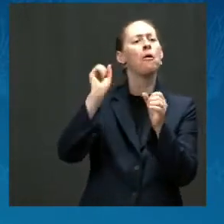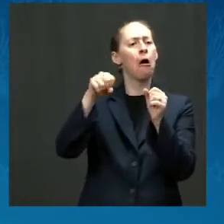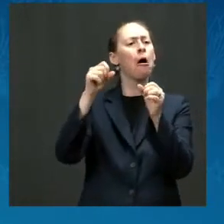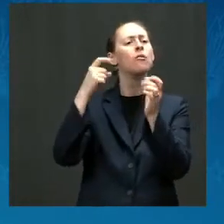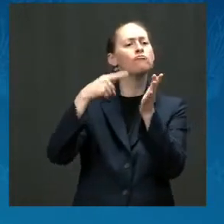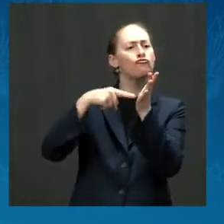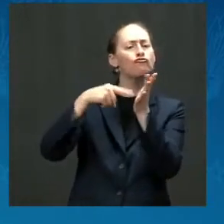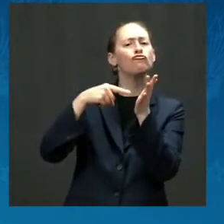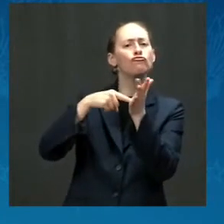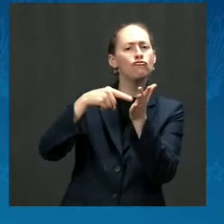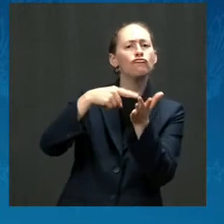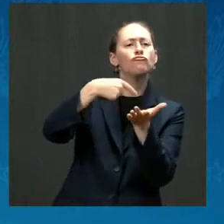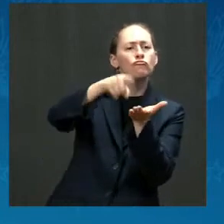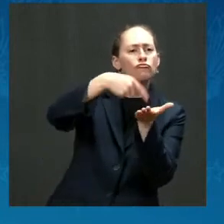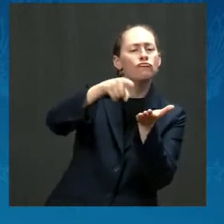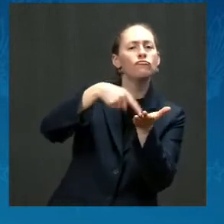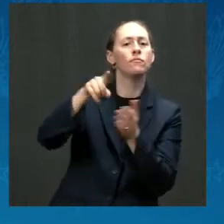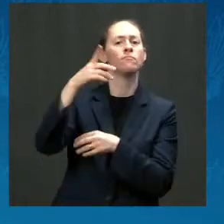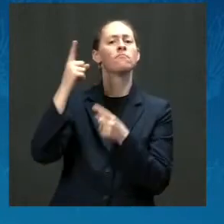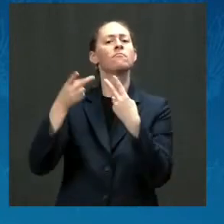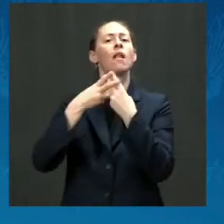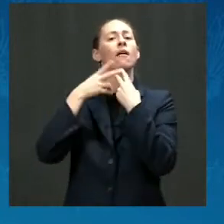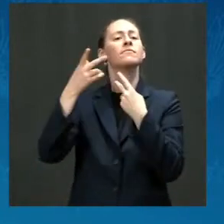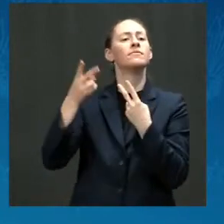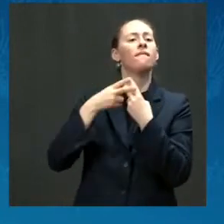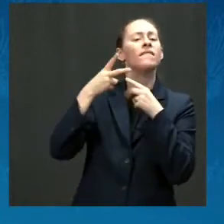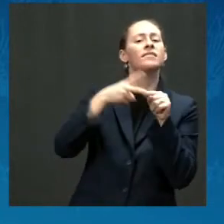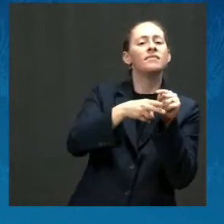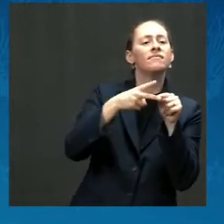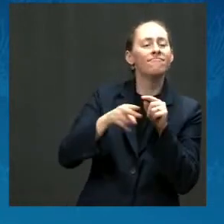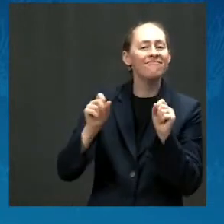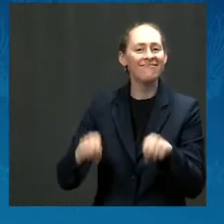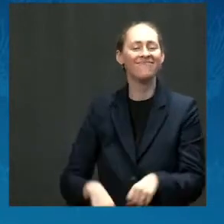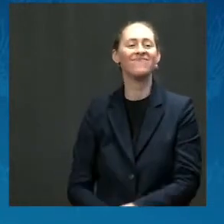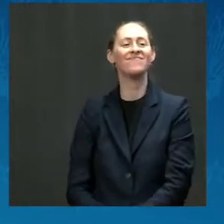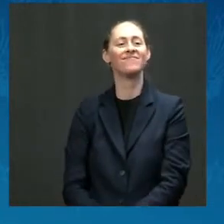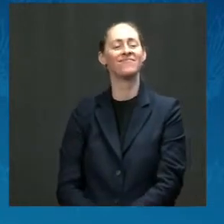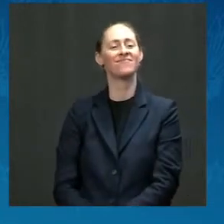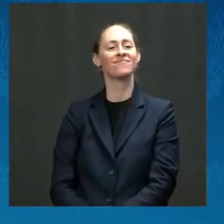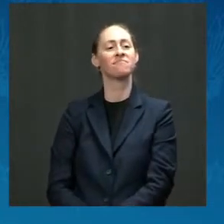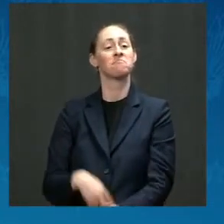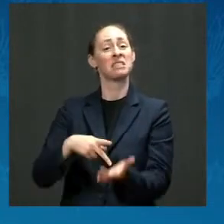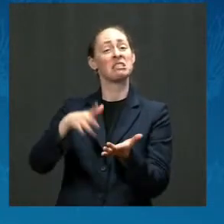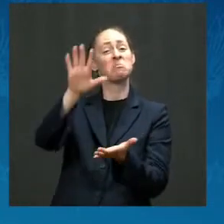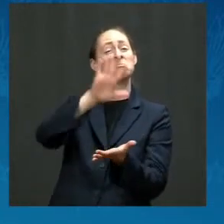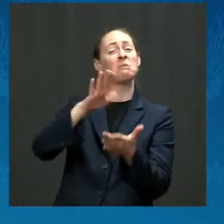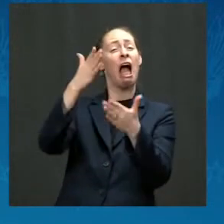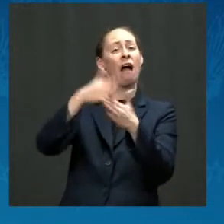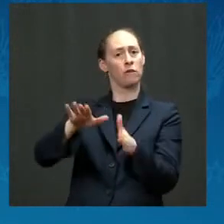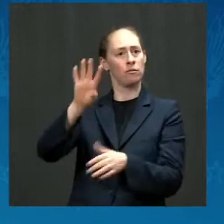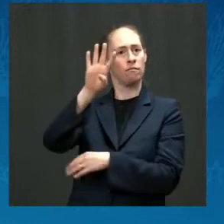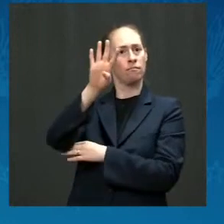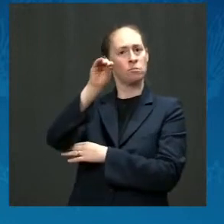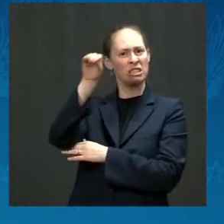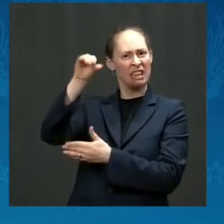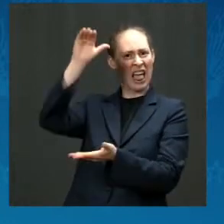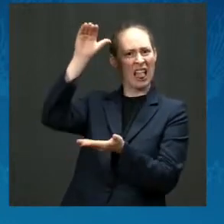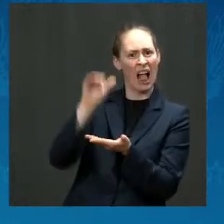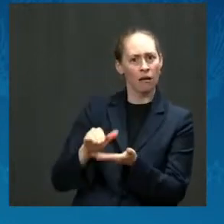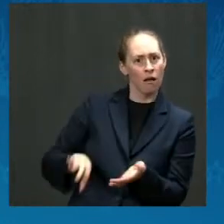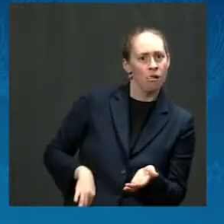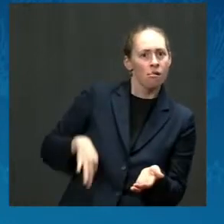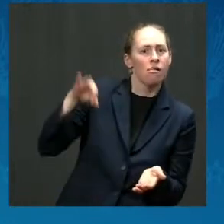have seen their premiums drop by an average of 40%. For folks returning to the exchange, that is an